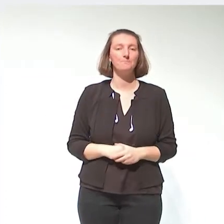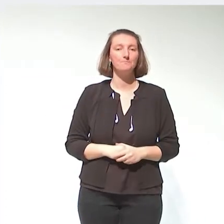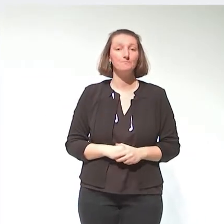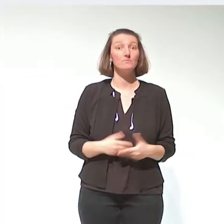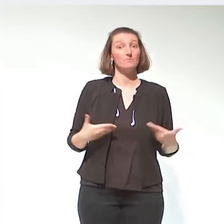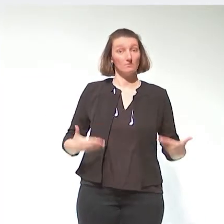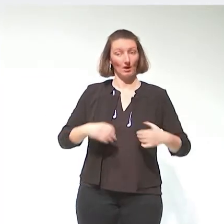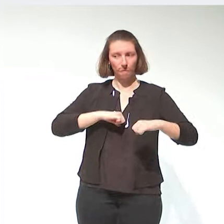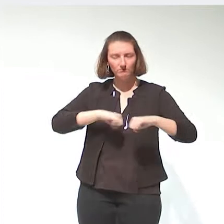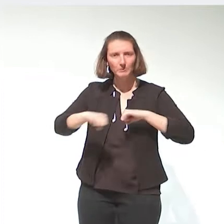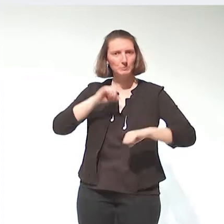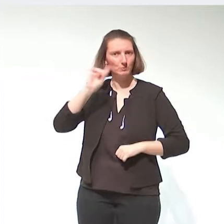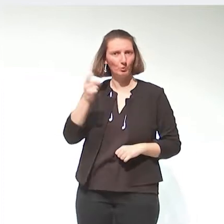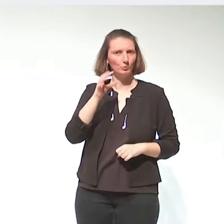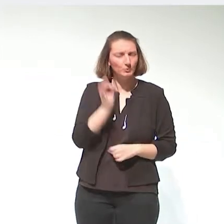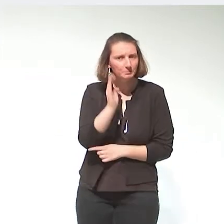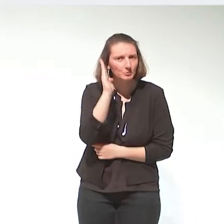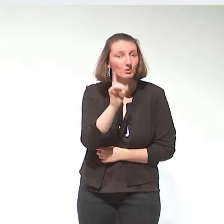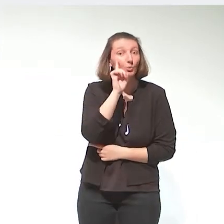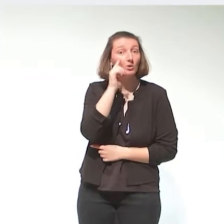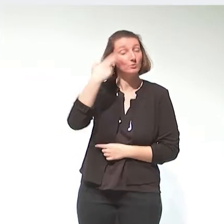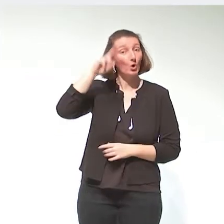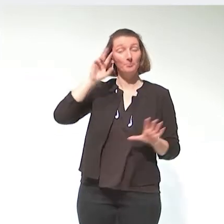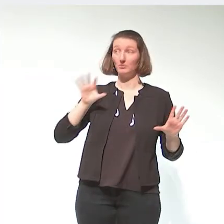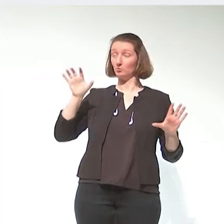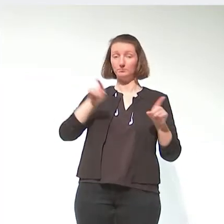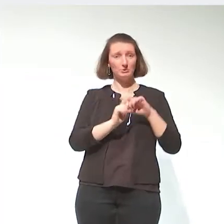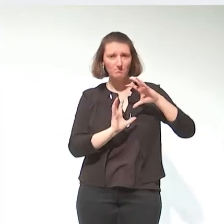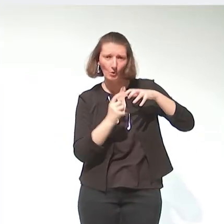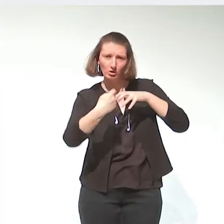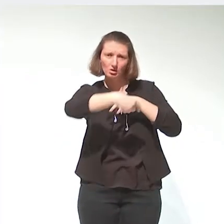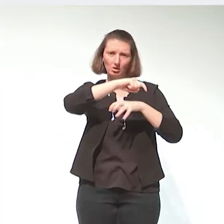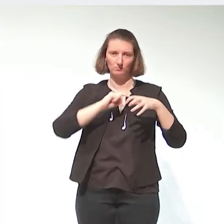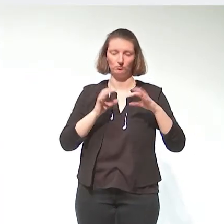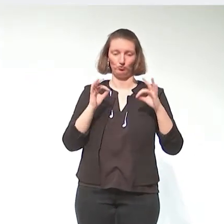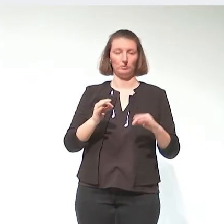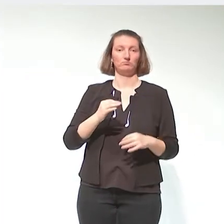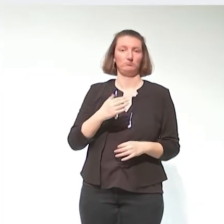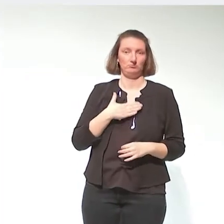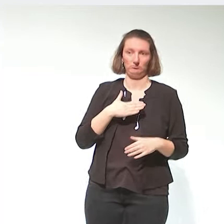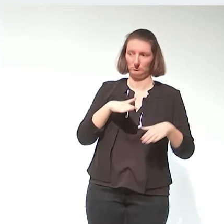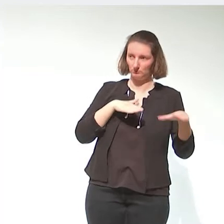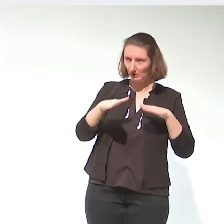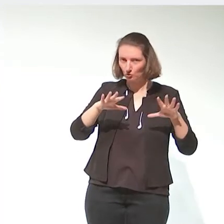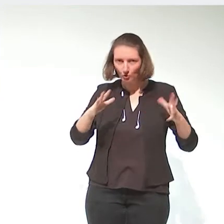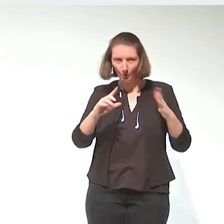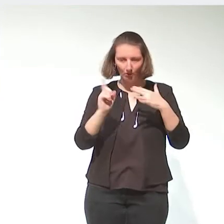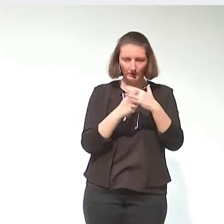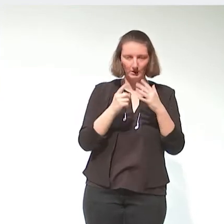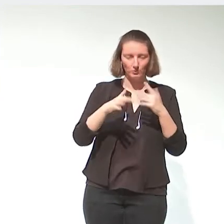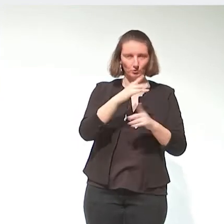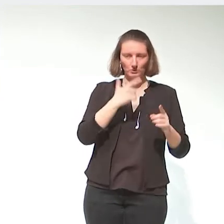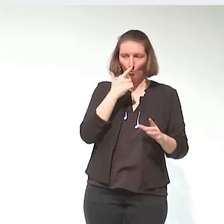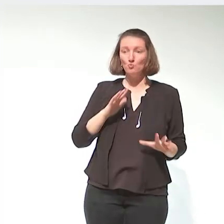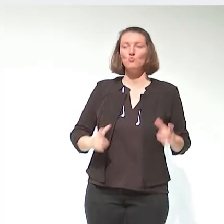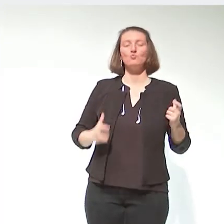implementation of existing law, particularly when it comes to universal accessibility. It is important for everybody to get all hands on deck, whether in the EU or in the